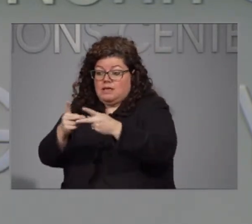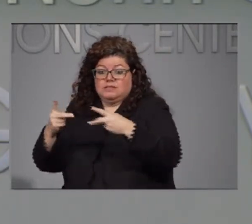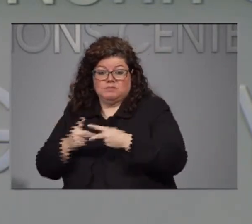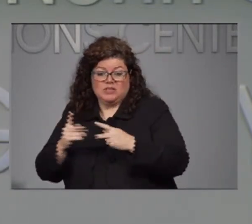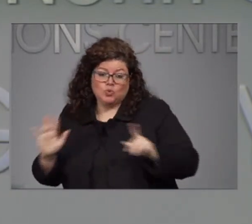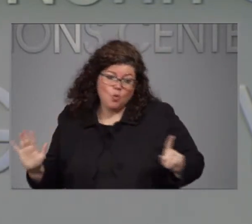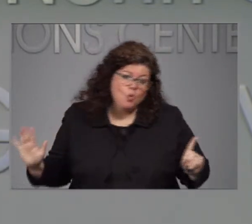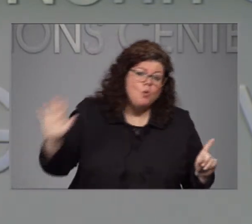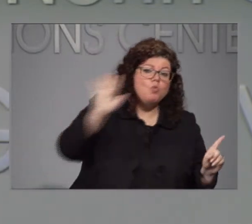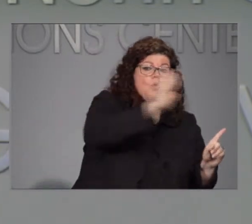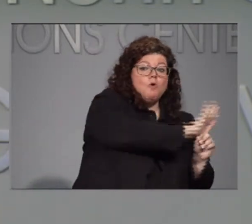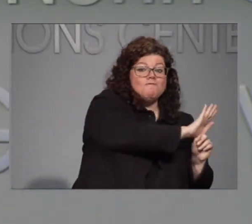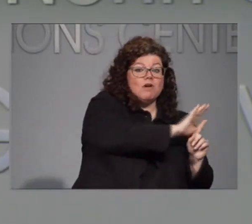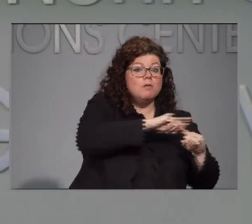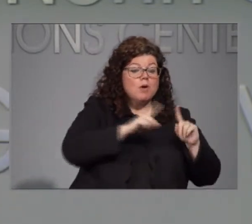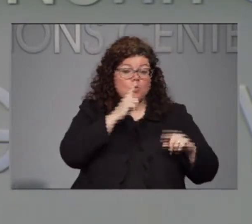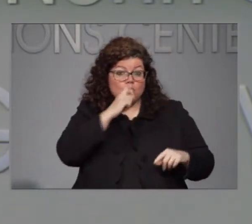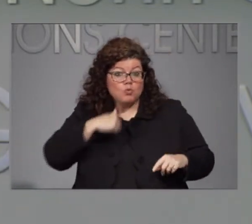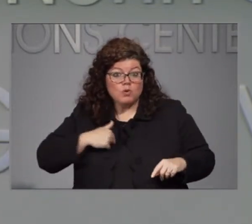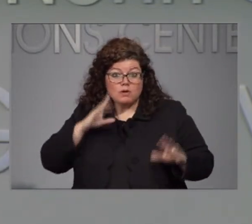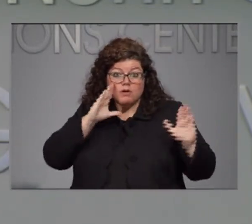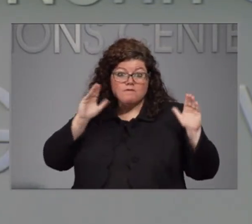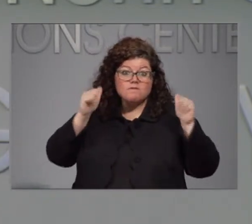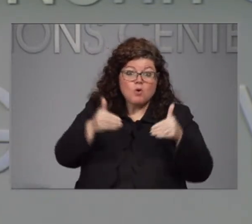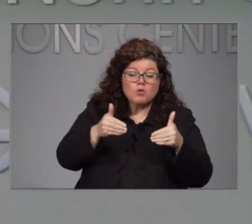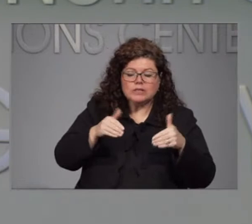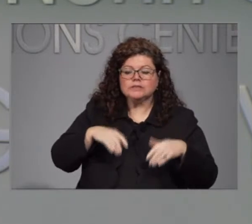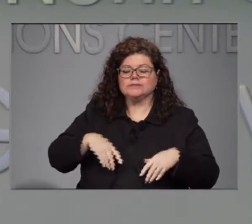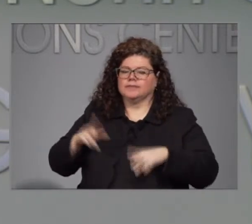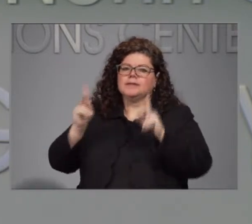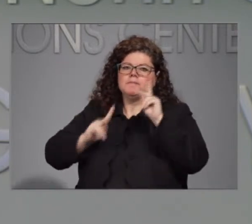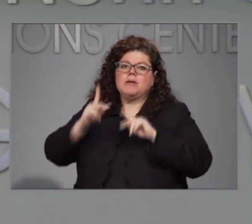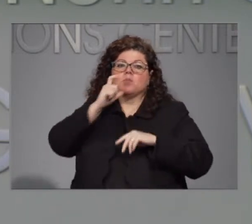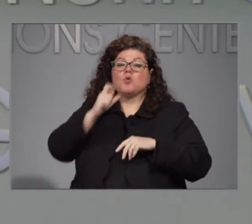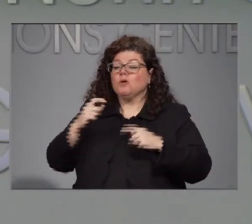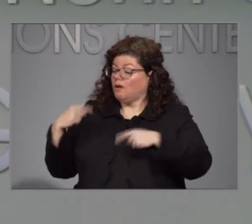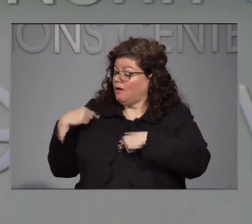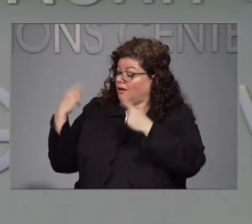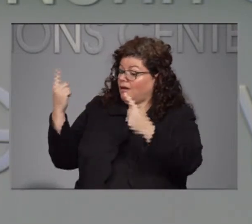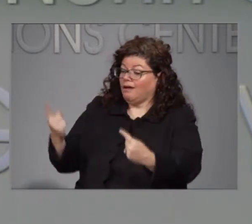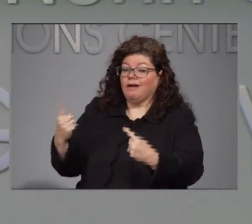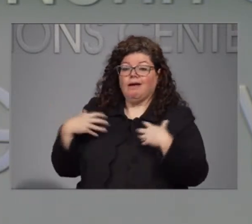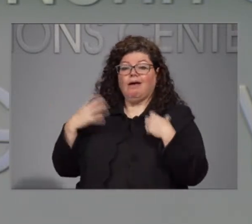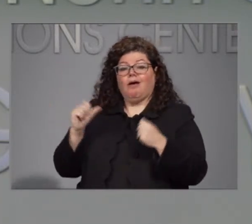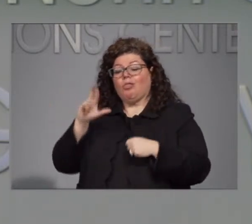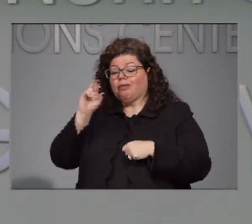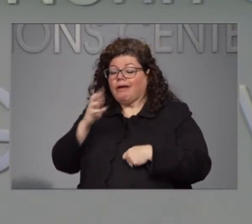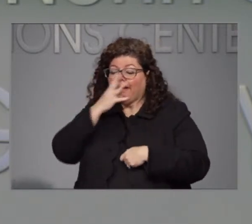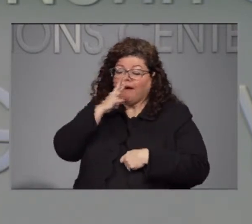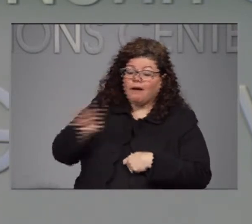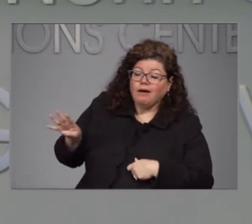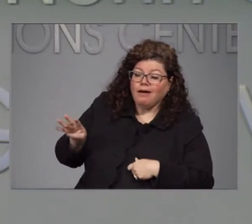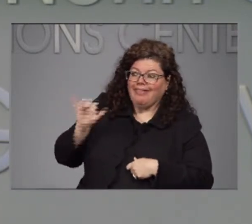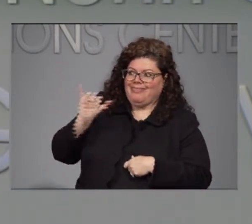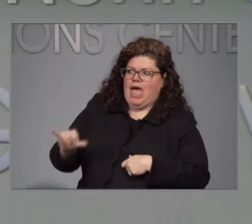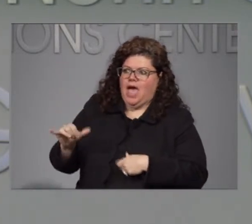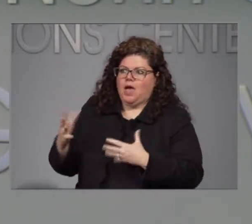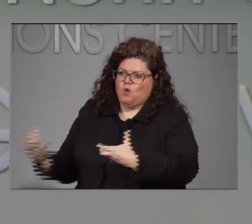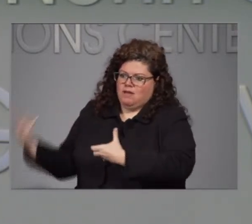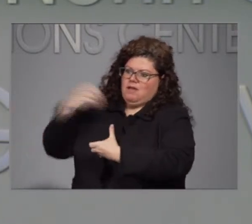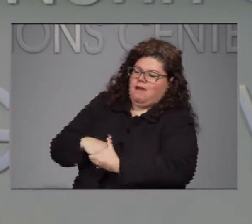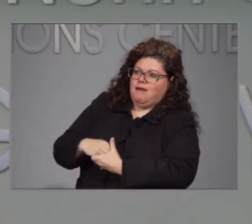targeting historically marginalized communities and other high-risk populations. The state is also working to surge testing